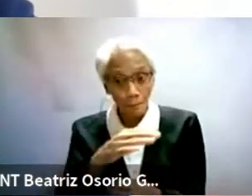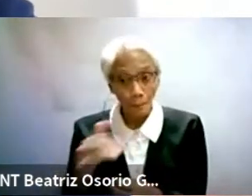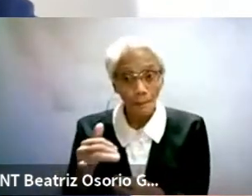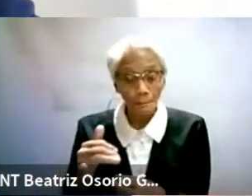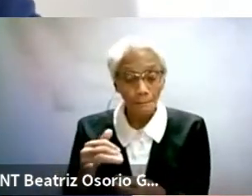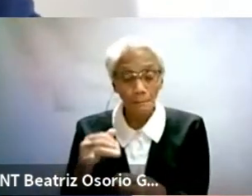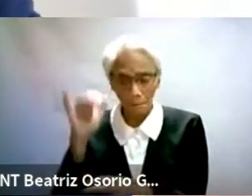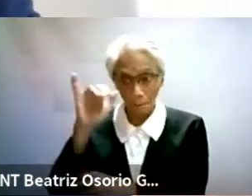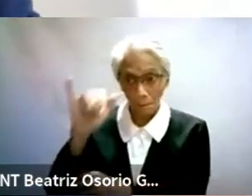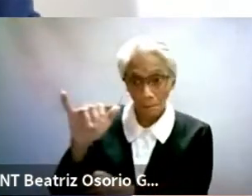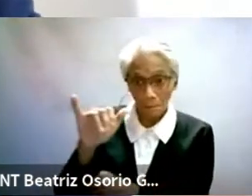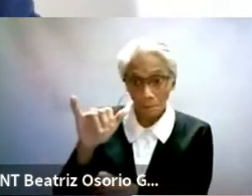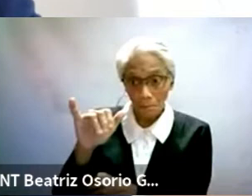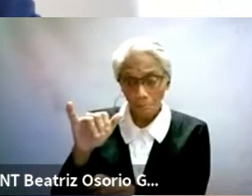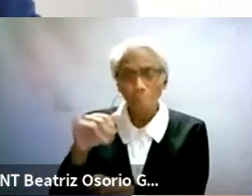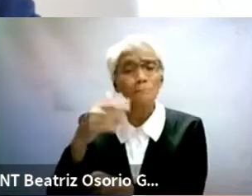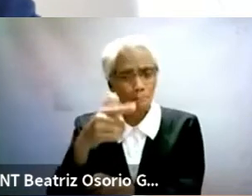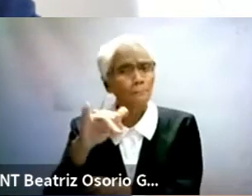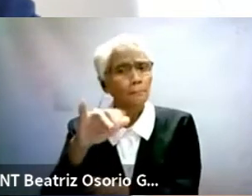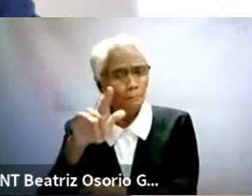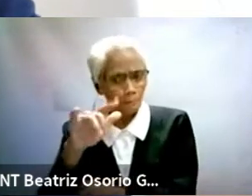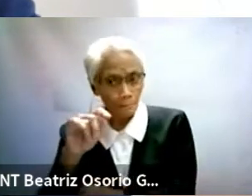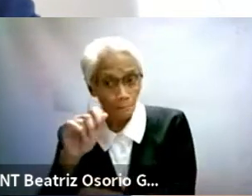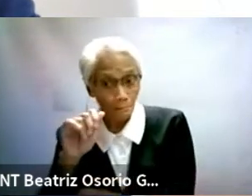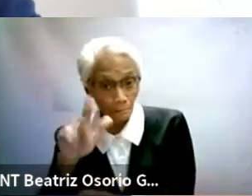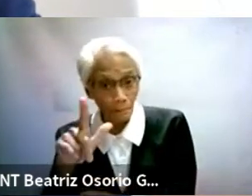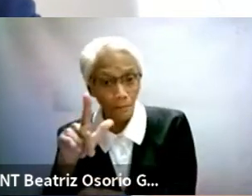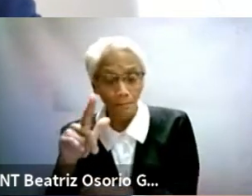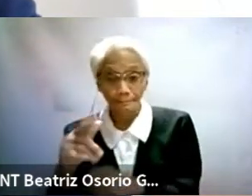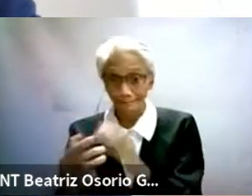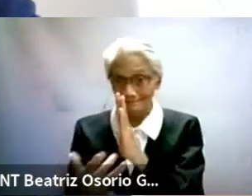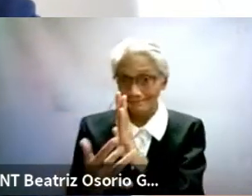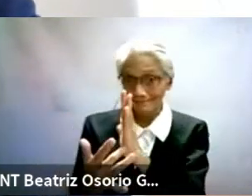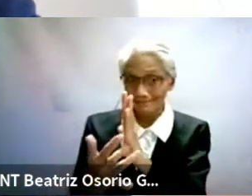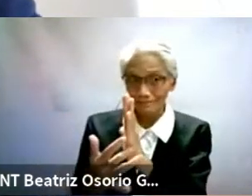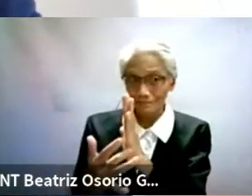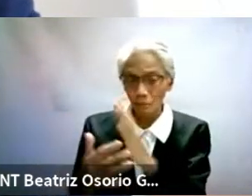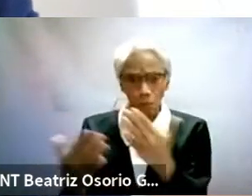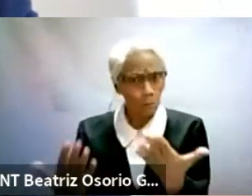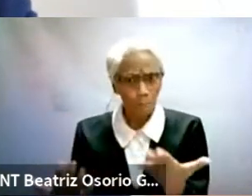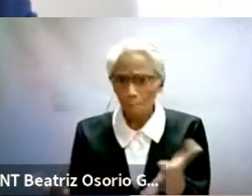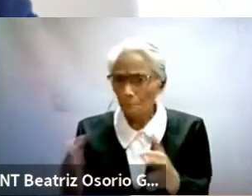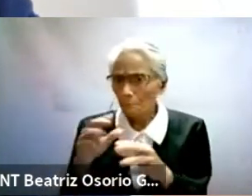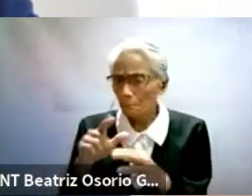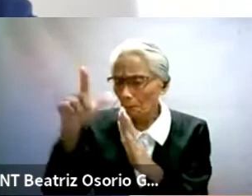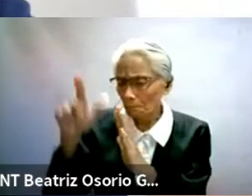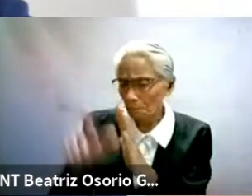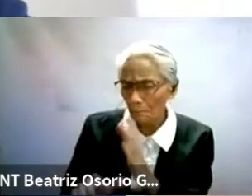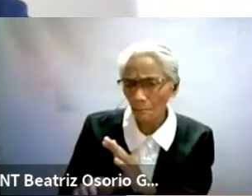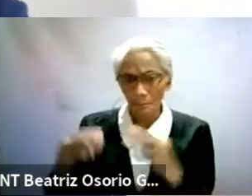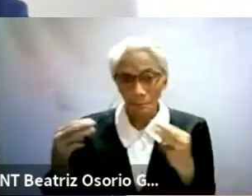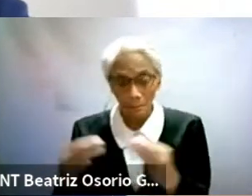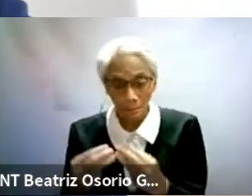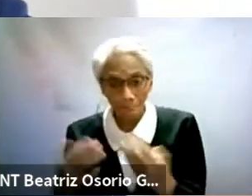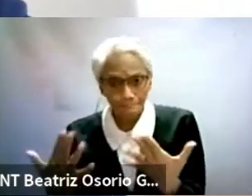technology. And many states, organizations, campaigners, lawmakers were